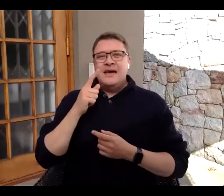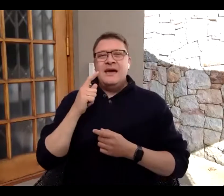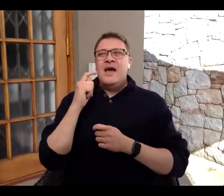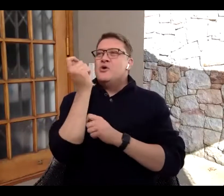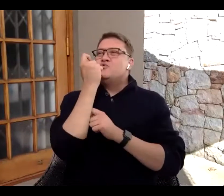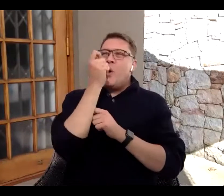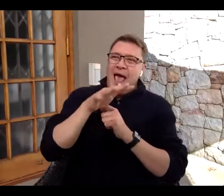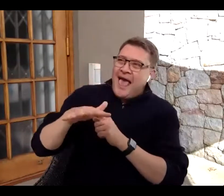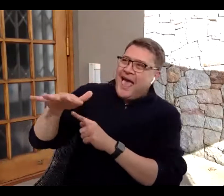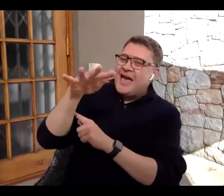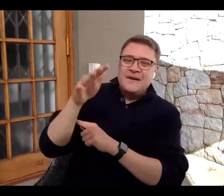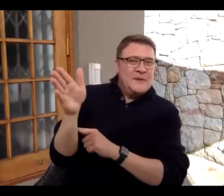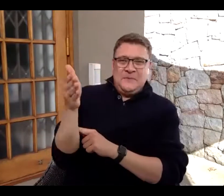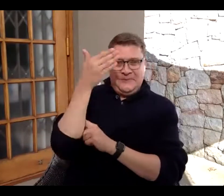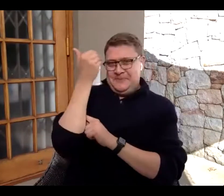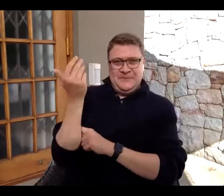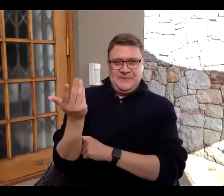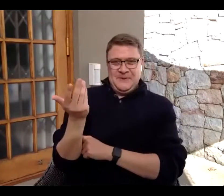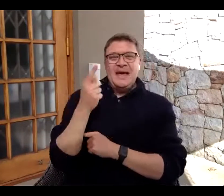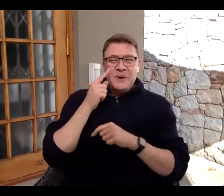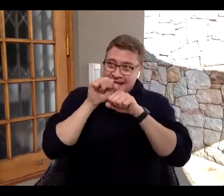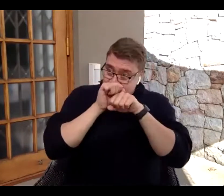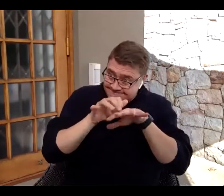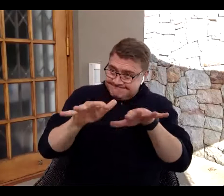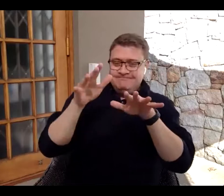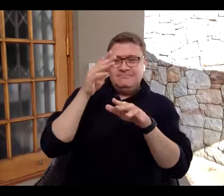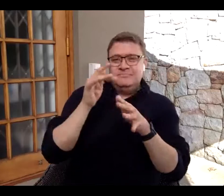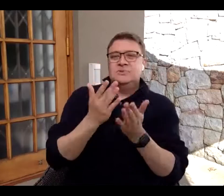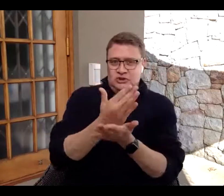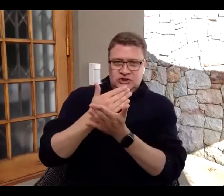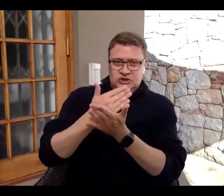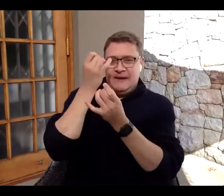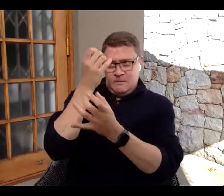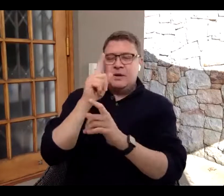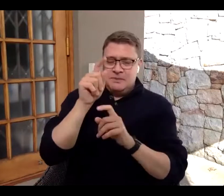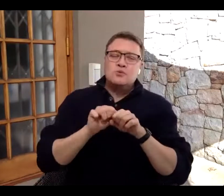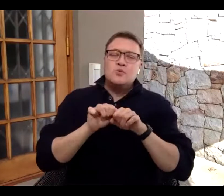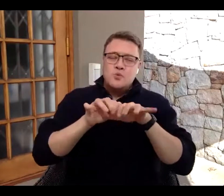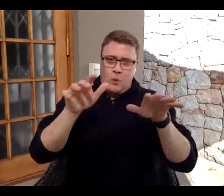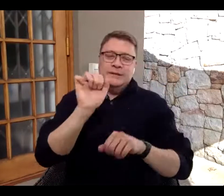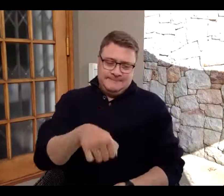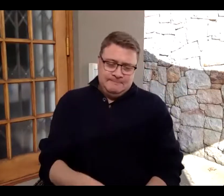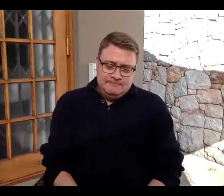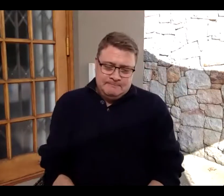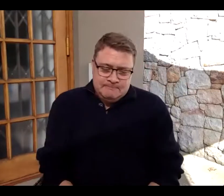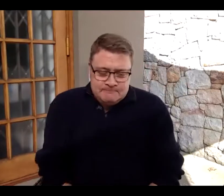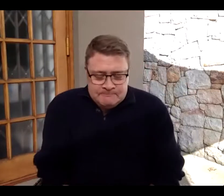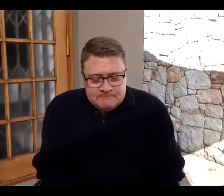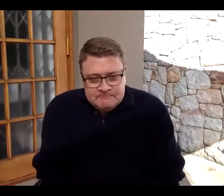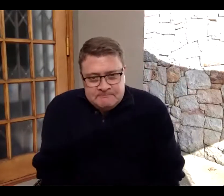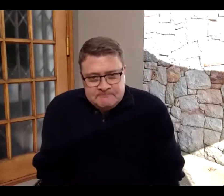and areas that it needs to. And that's where we can definitely help that as well, let it grow. Awesome. Thank you,